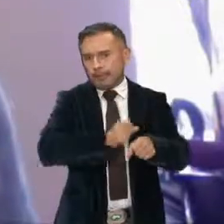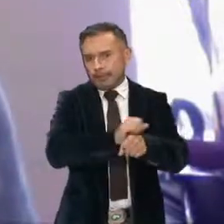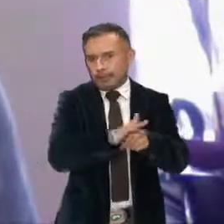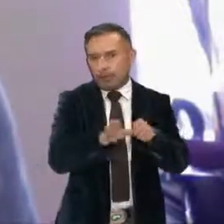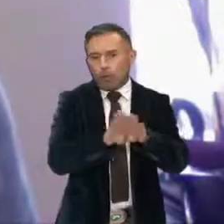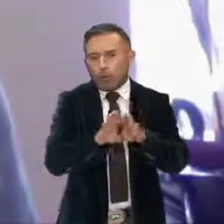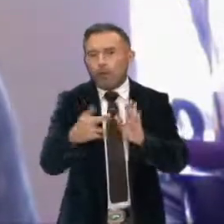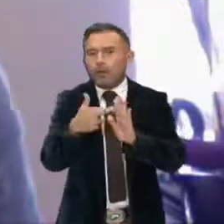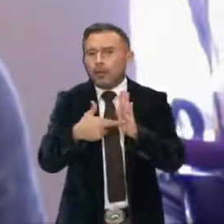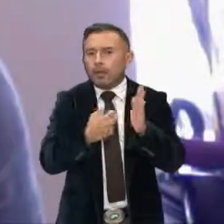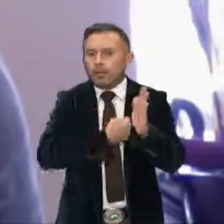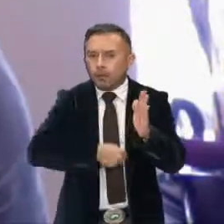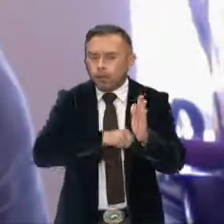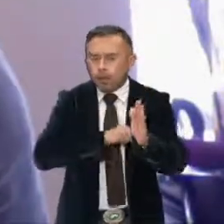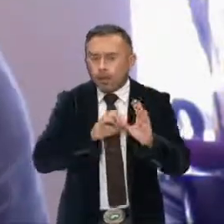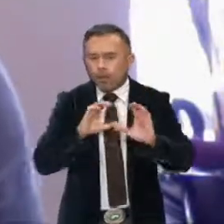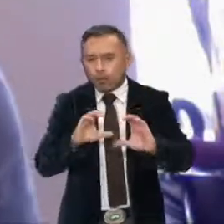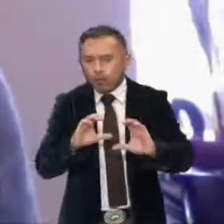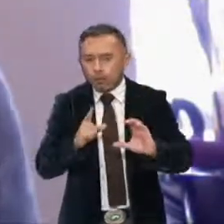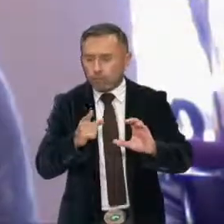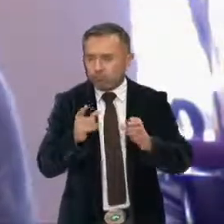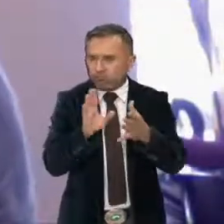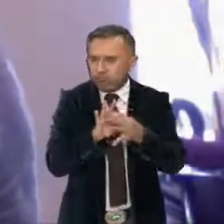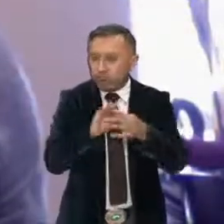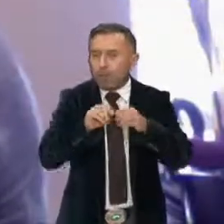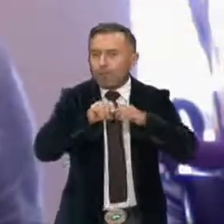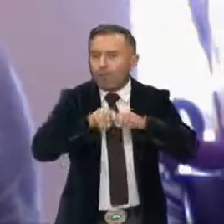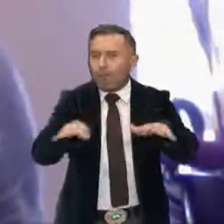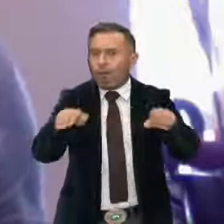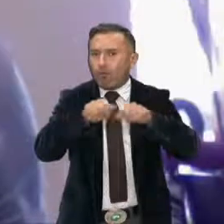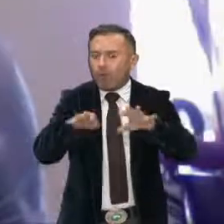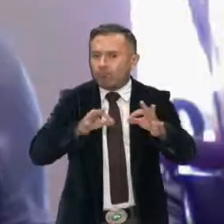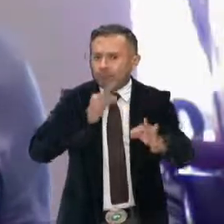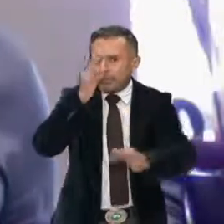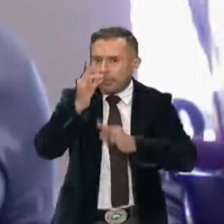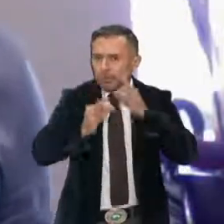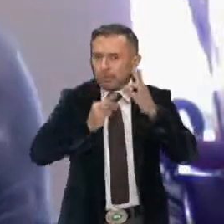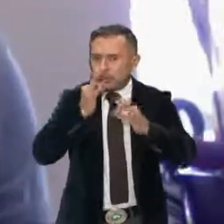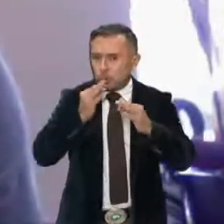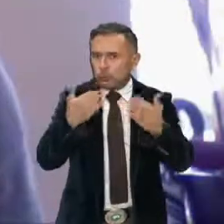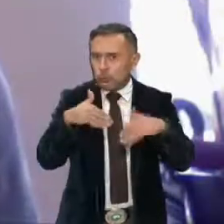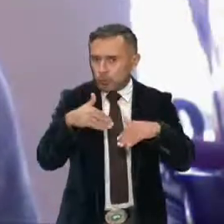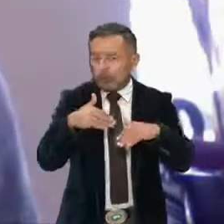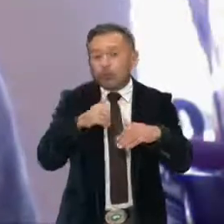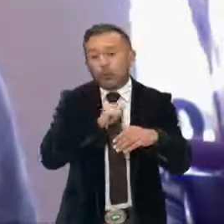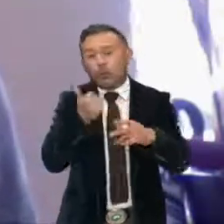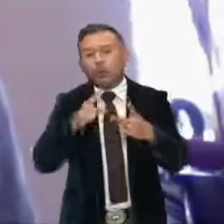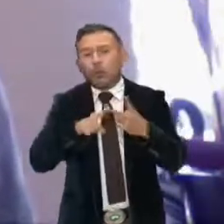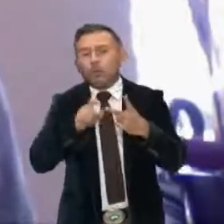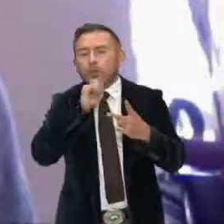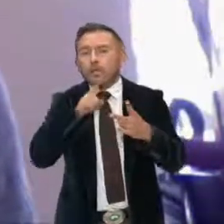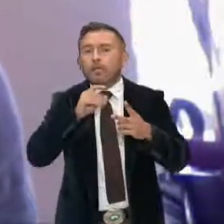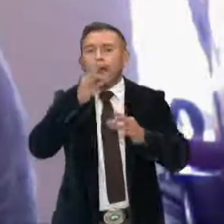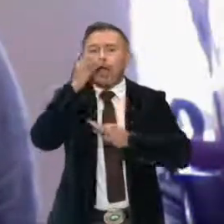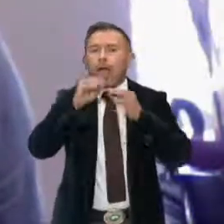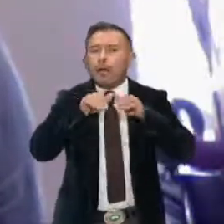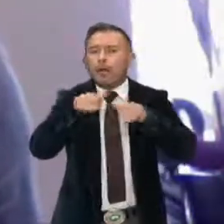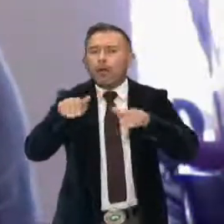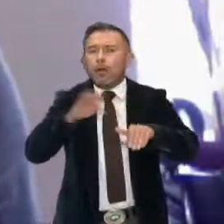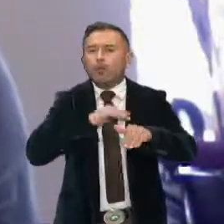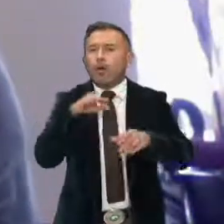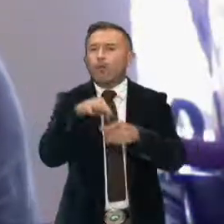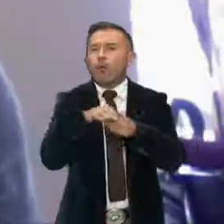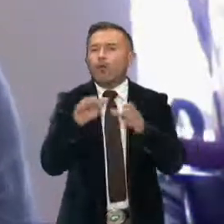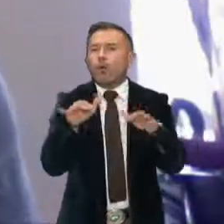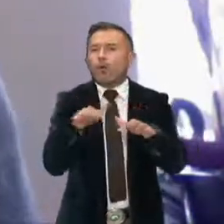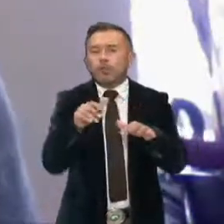pandemic, communicating good information, and on the other hand, a mobilization